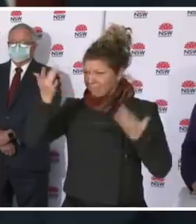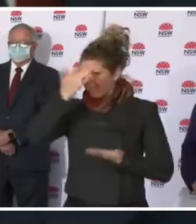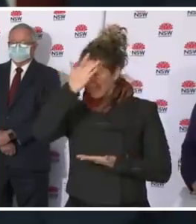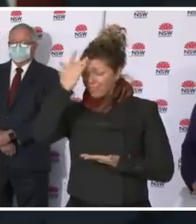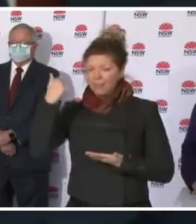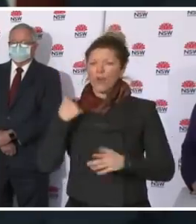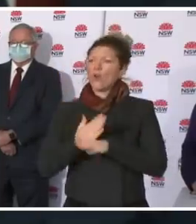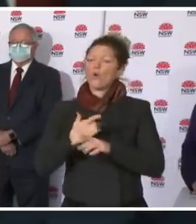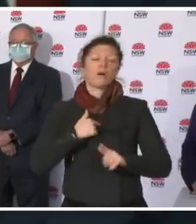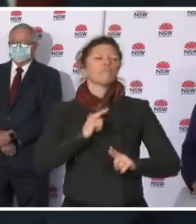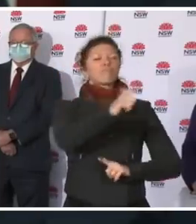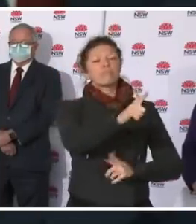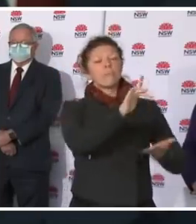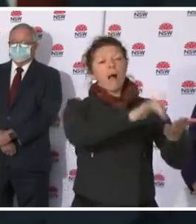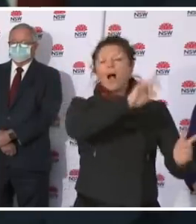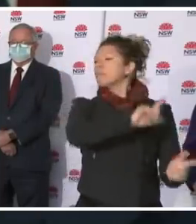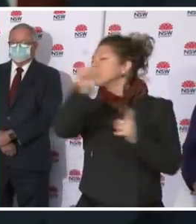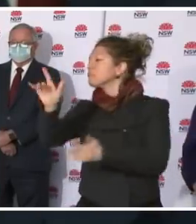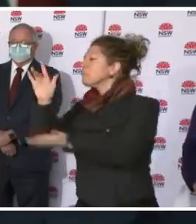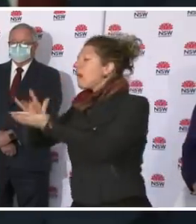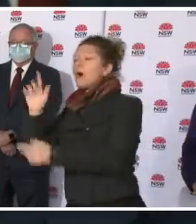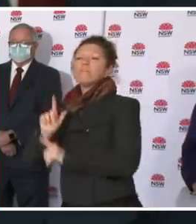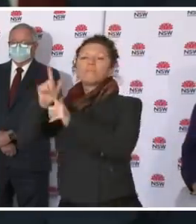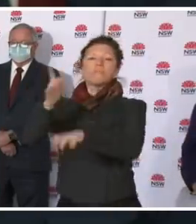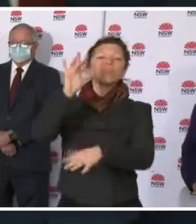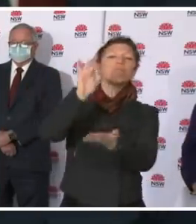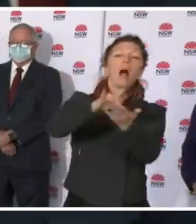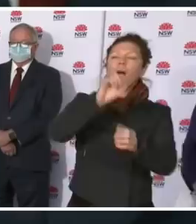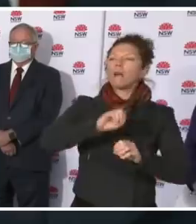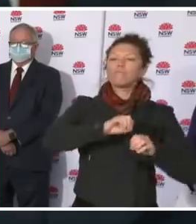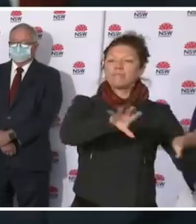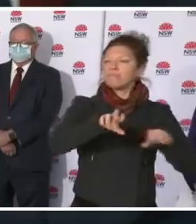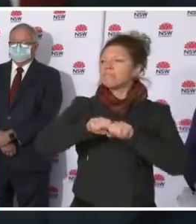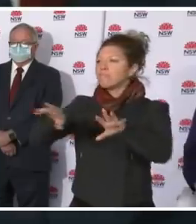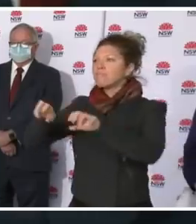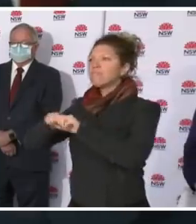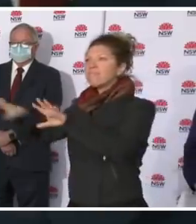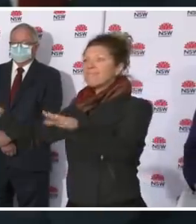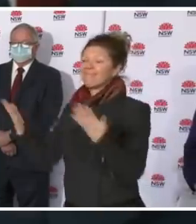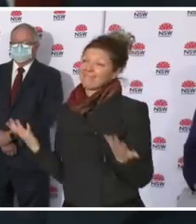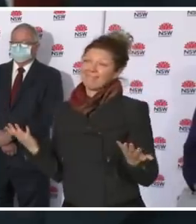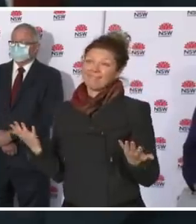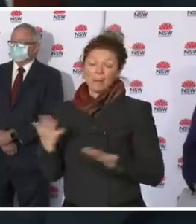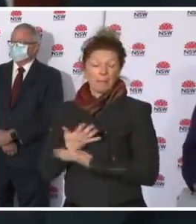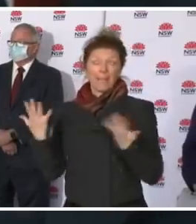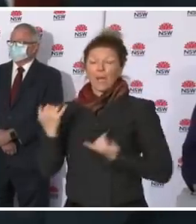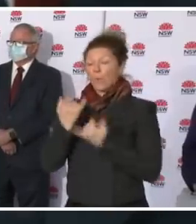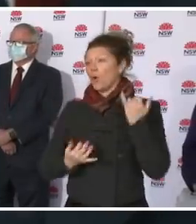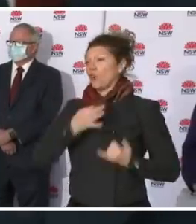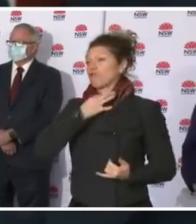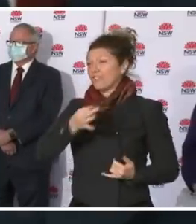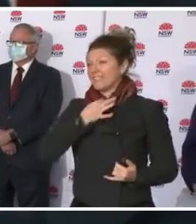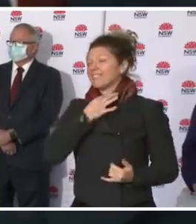hundreds of workers and spreading the disease. And that is a threat that was too great and given the health advice specifically related